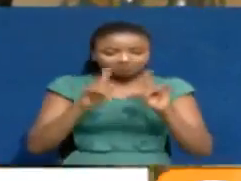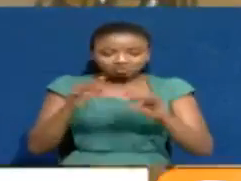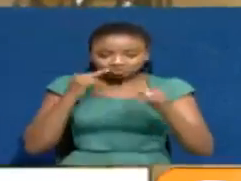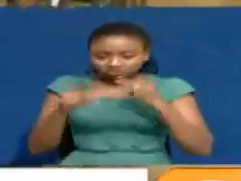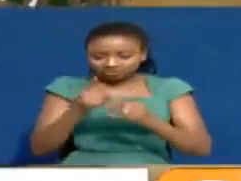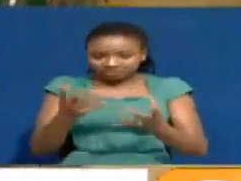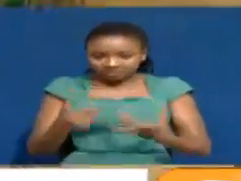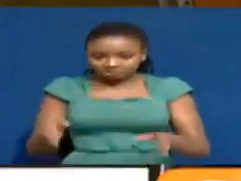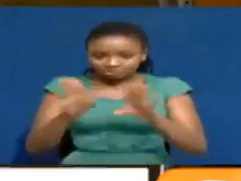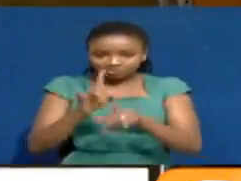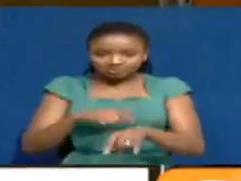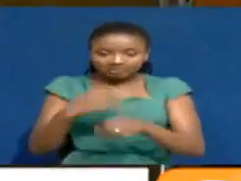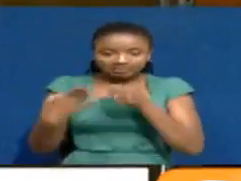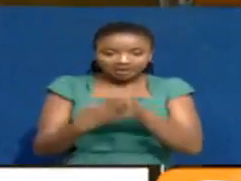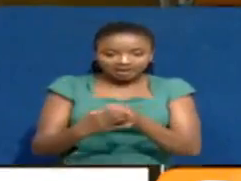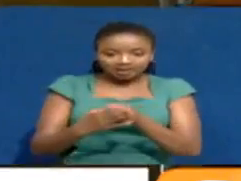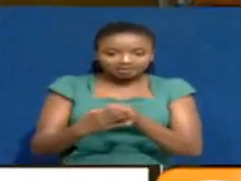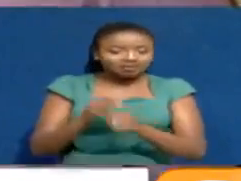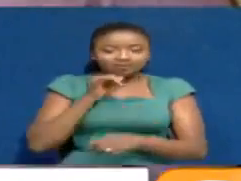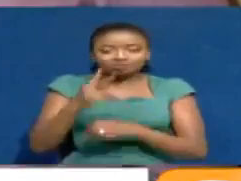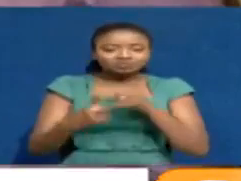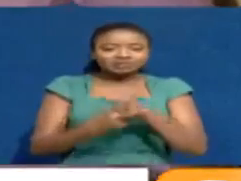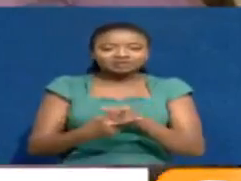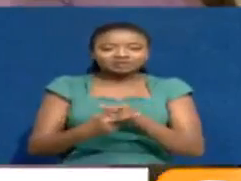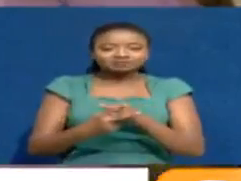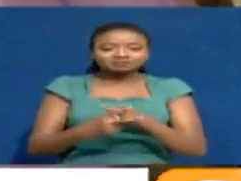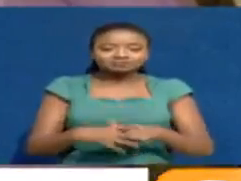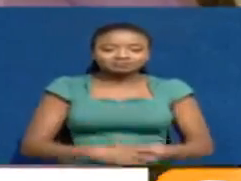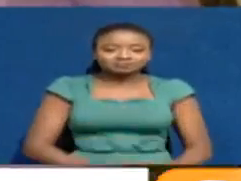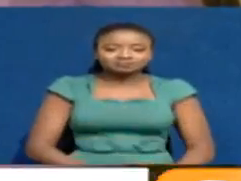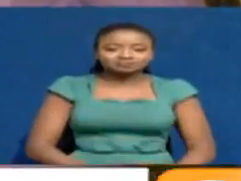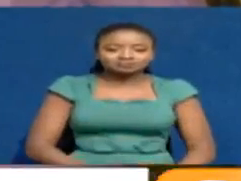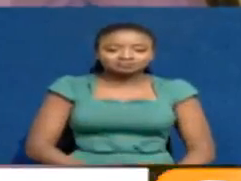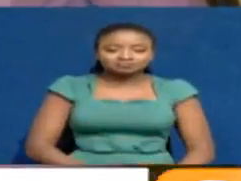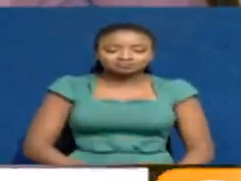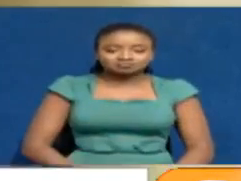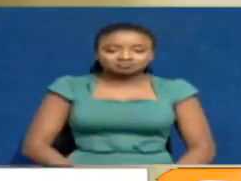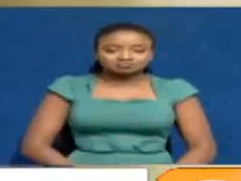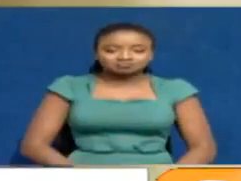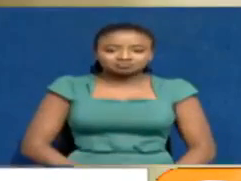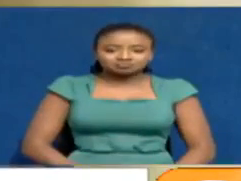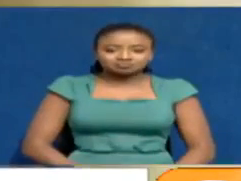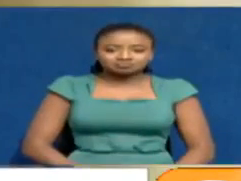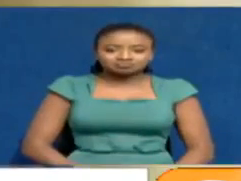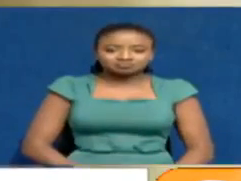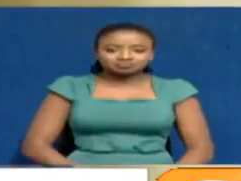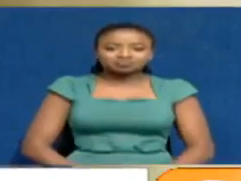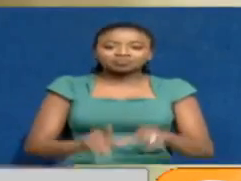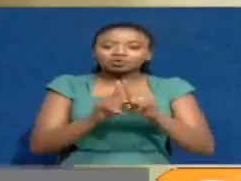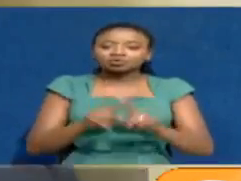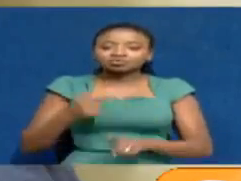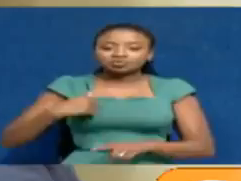be closed at 9 p.m. and not 7 p.m. with any violations leading to cancellation of licenses. And we are glad